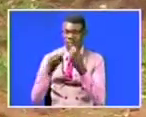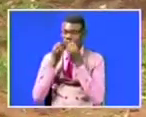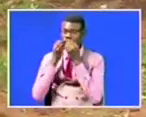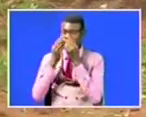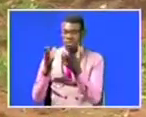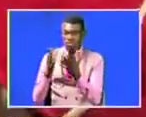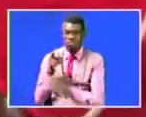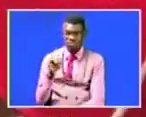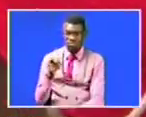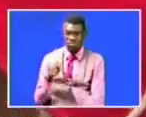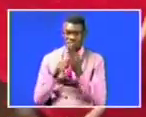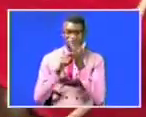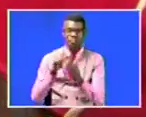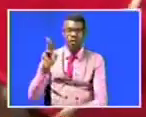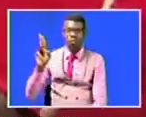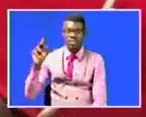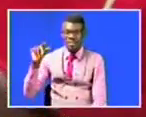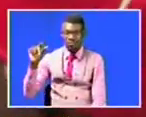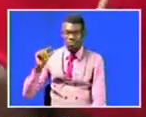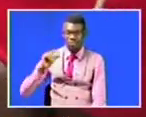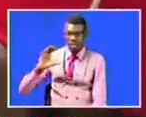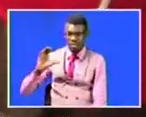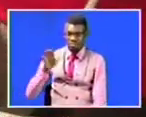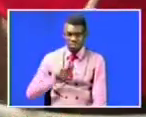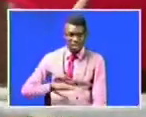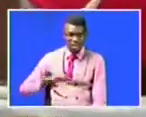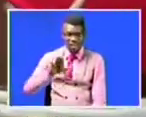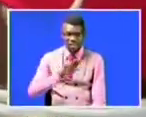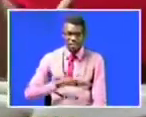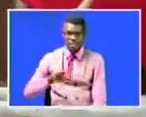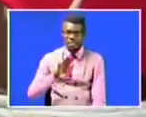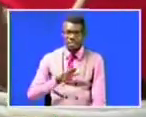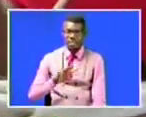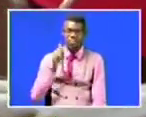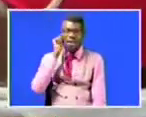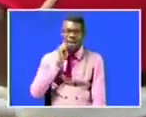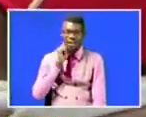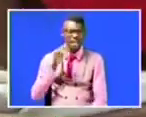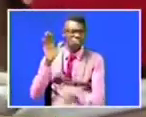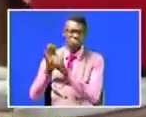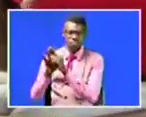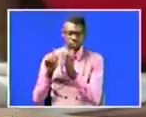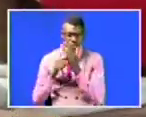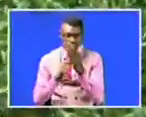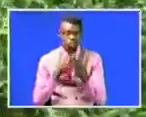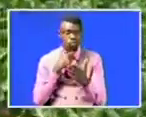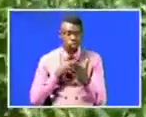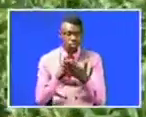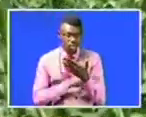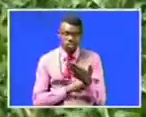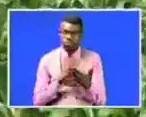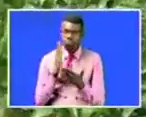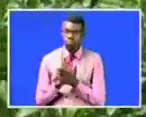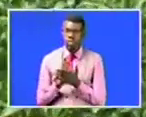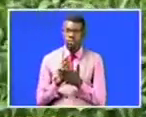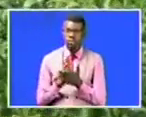regarding cancer prevalence in Uasin Gishu County, an area resided mainly by the Kalenjins, show throat cancer to be the most common